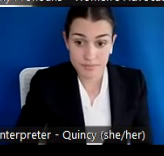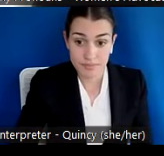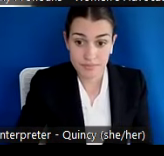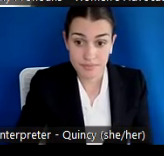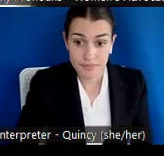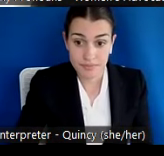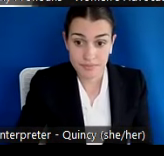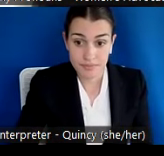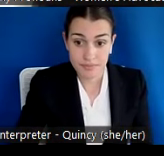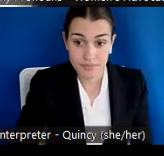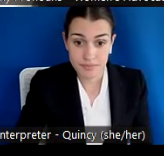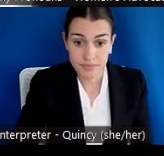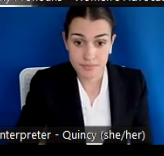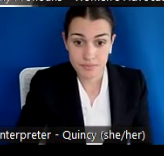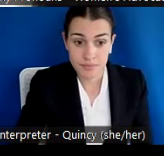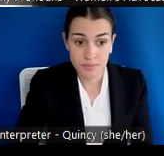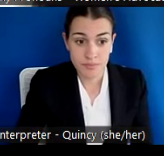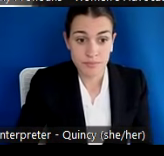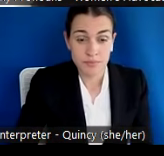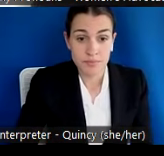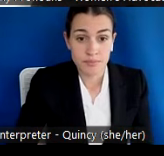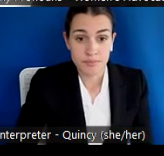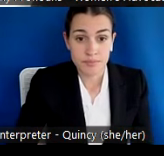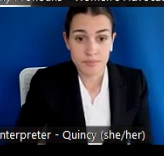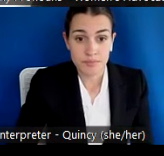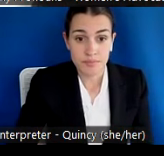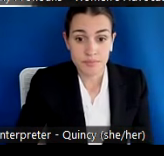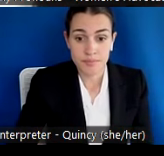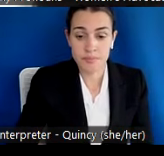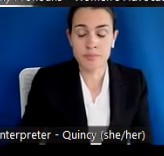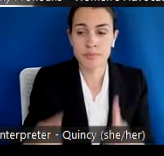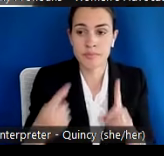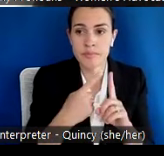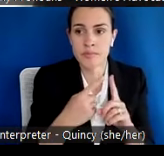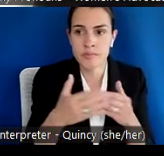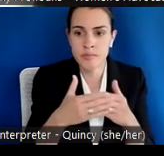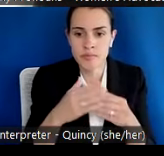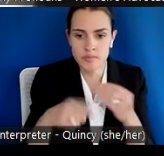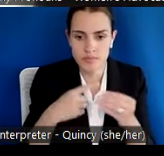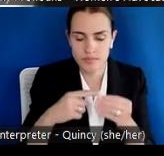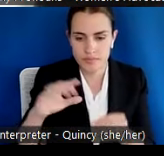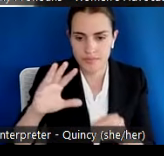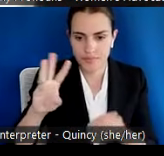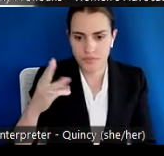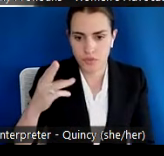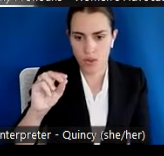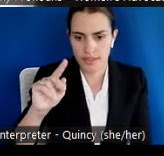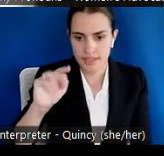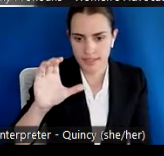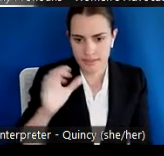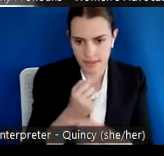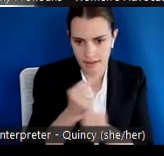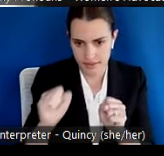Okay. So this is a little bit about supporting holistic safety. I'm going to put this link in the chat about learning more